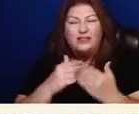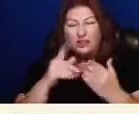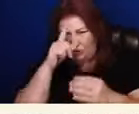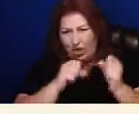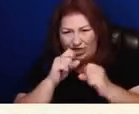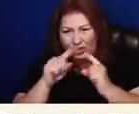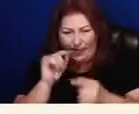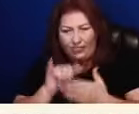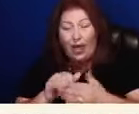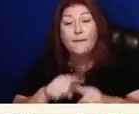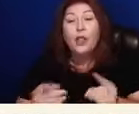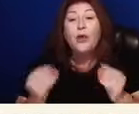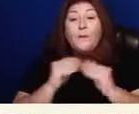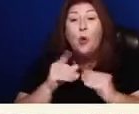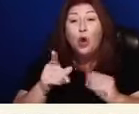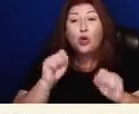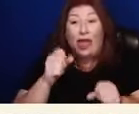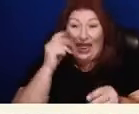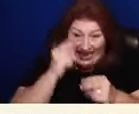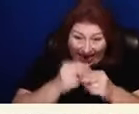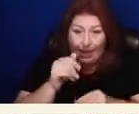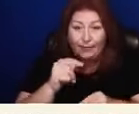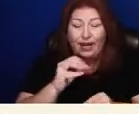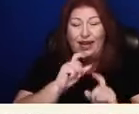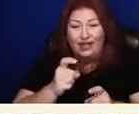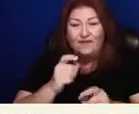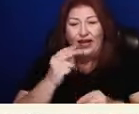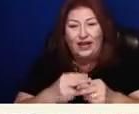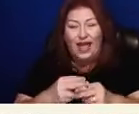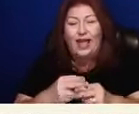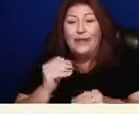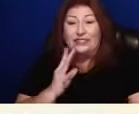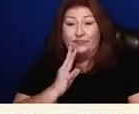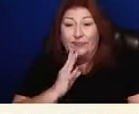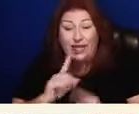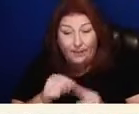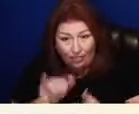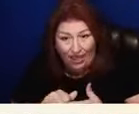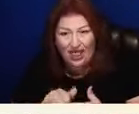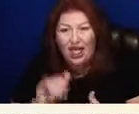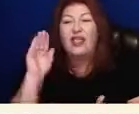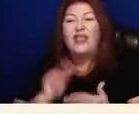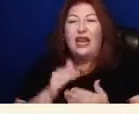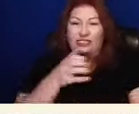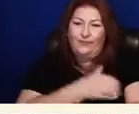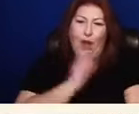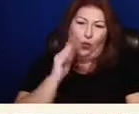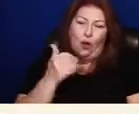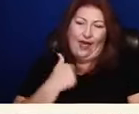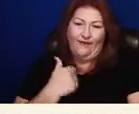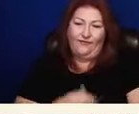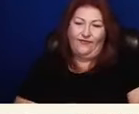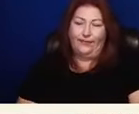but the more that you can name it and give it a name and speak it out loud, the less power it's going to have over you.